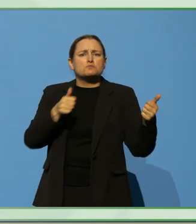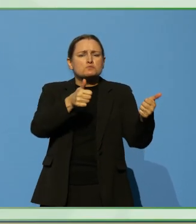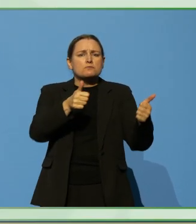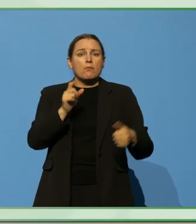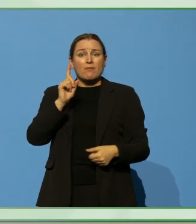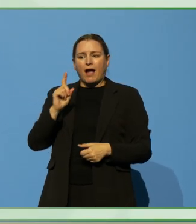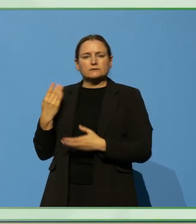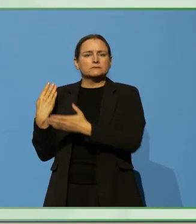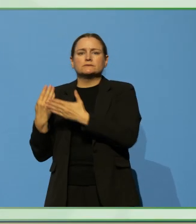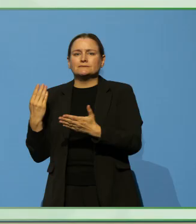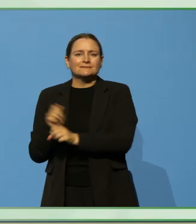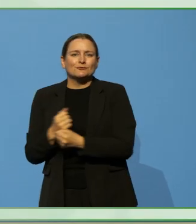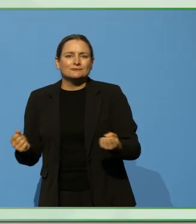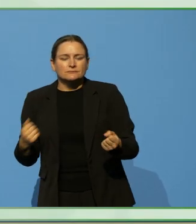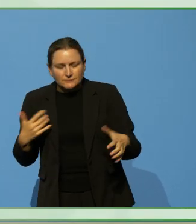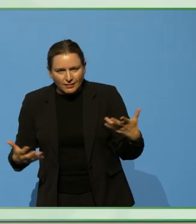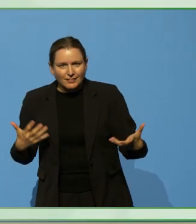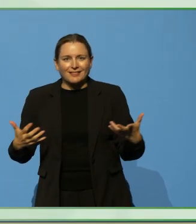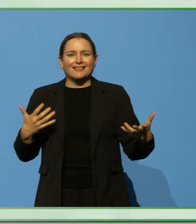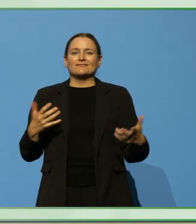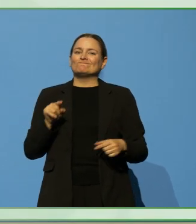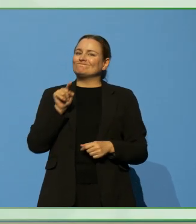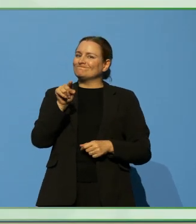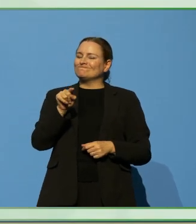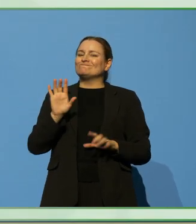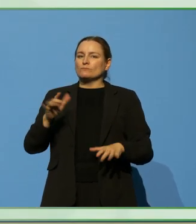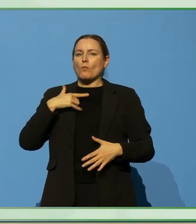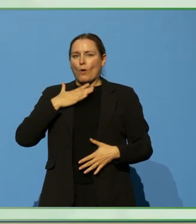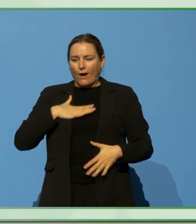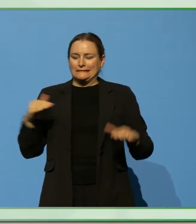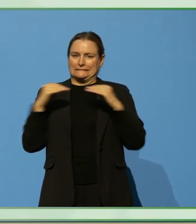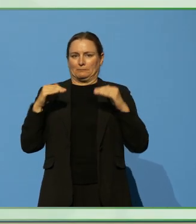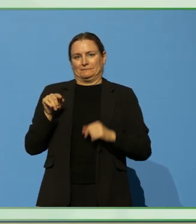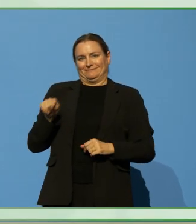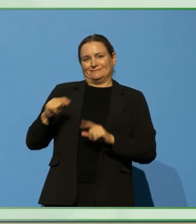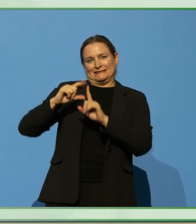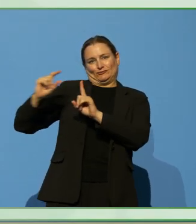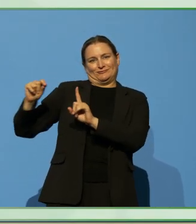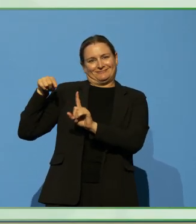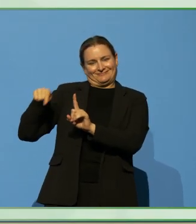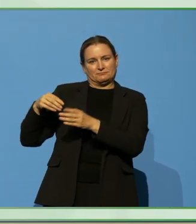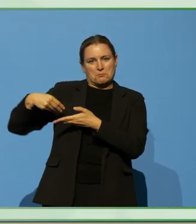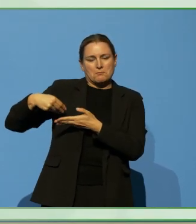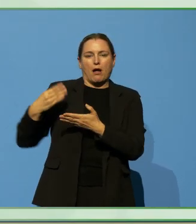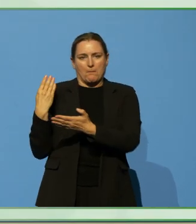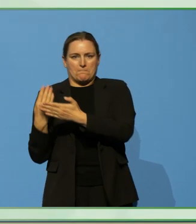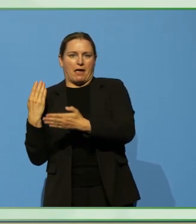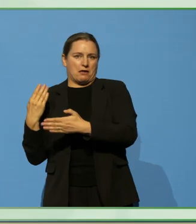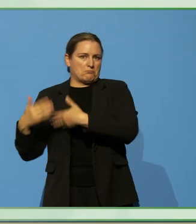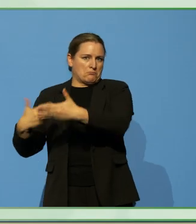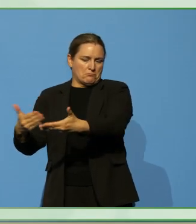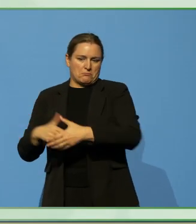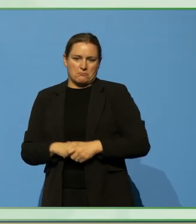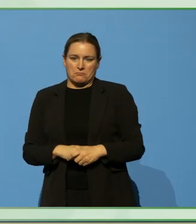because you can always pay in the same way, independent of in which country you are. And with the digital euro, we really have the power